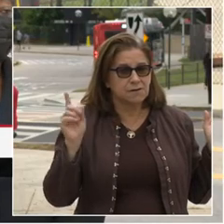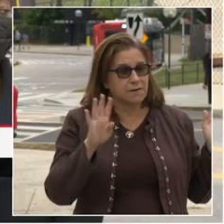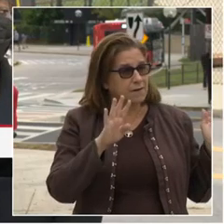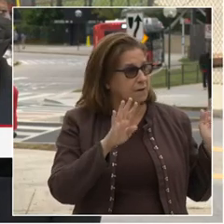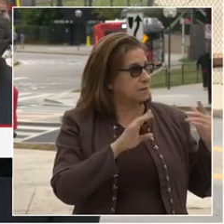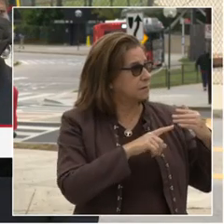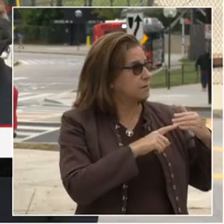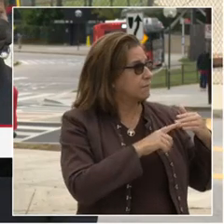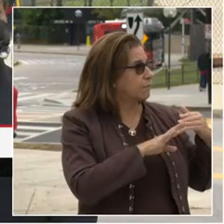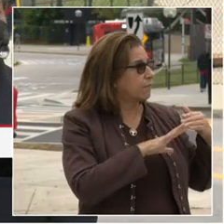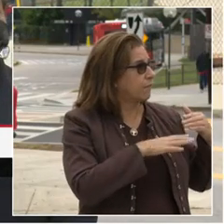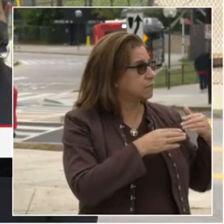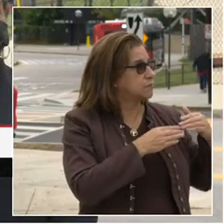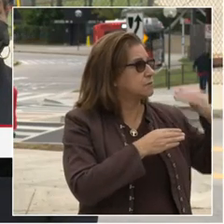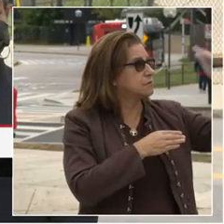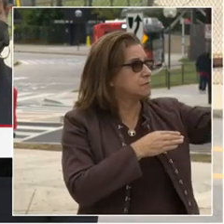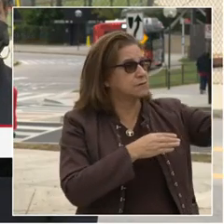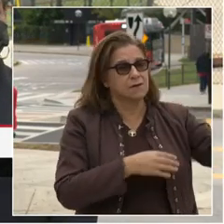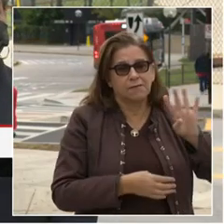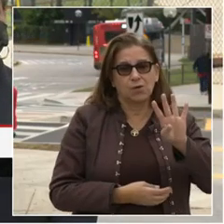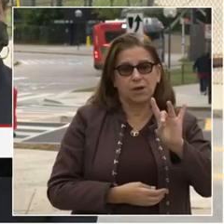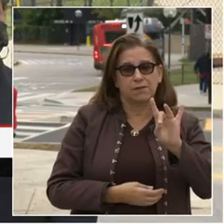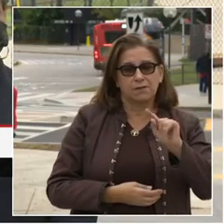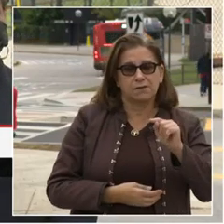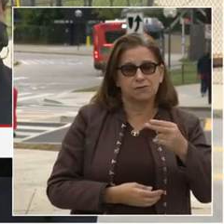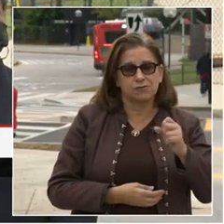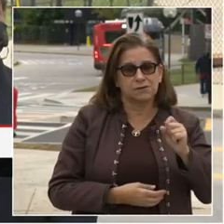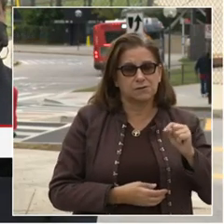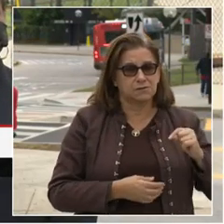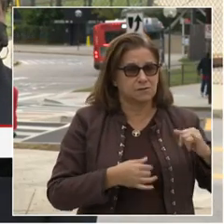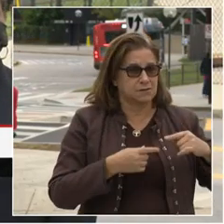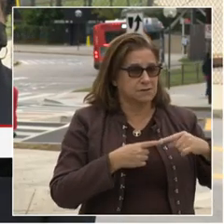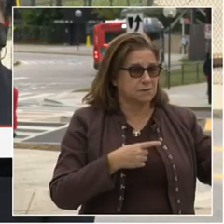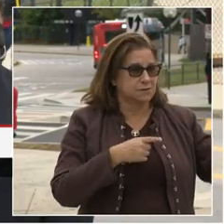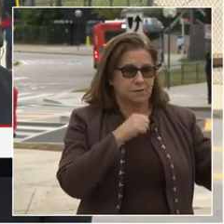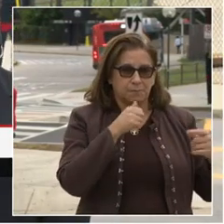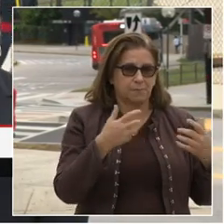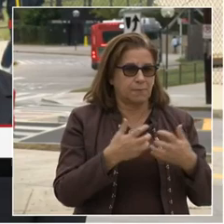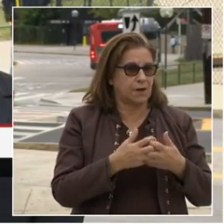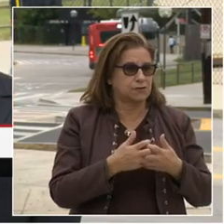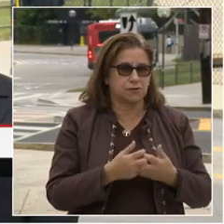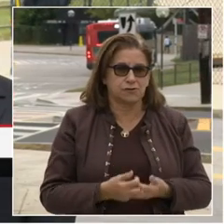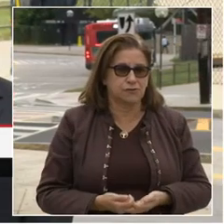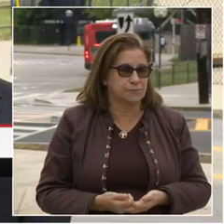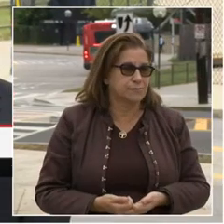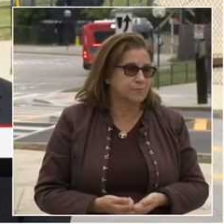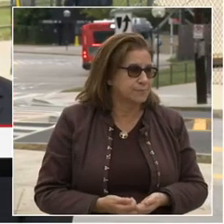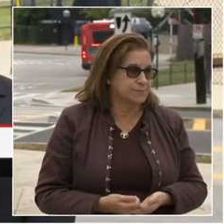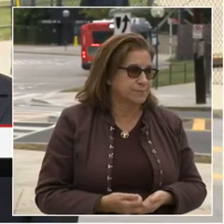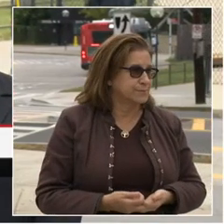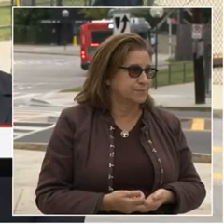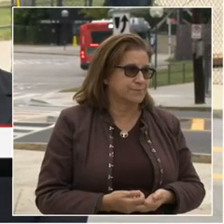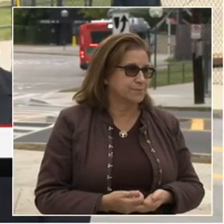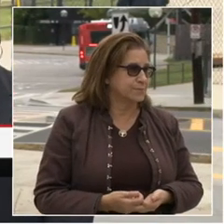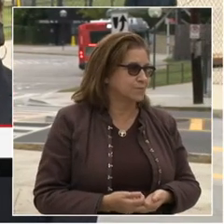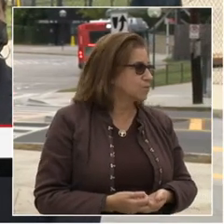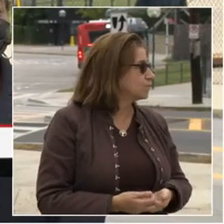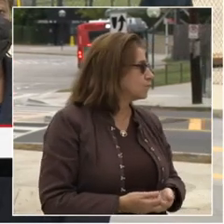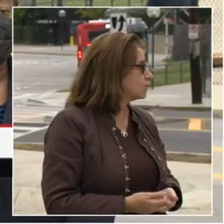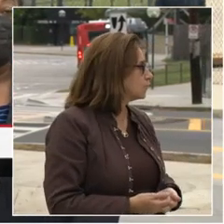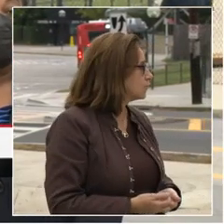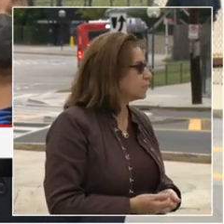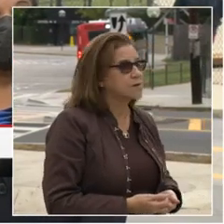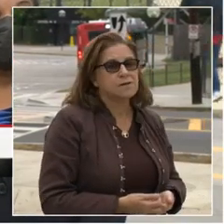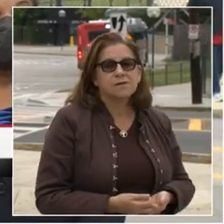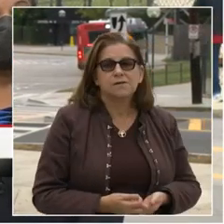whole infrastructure of Sheriff Road does not match the level of growth of residents on Sheriff Road. Okay, I got it. I